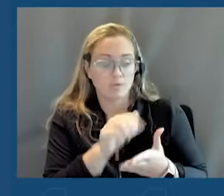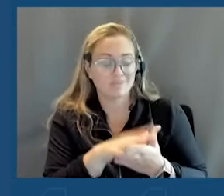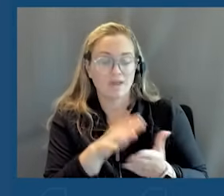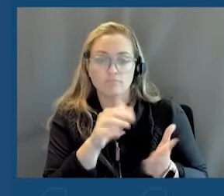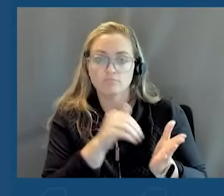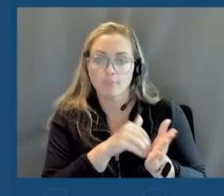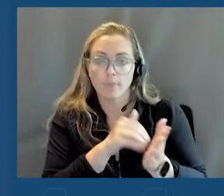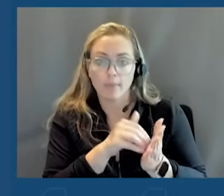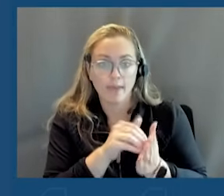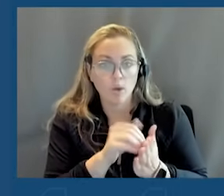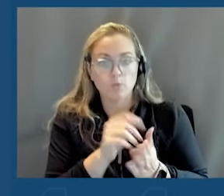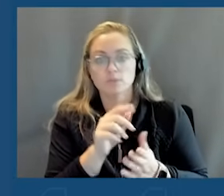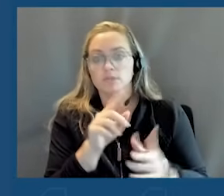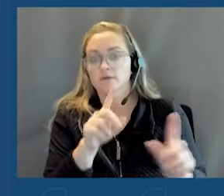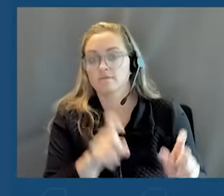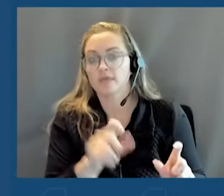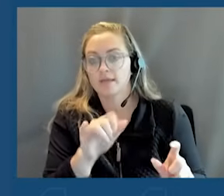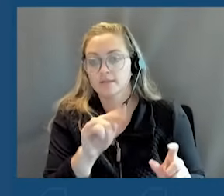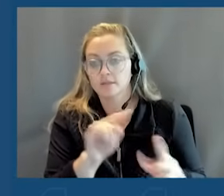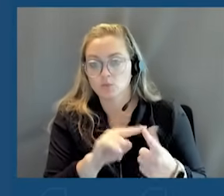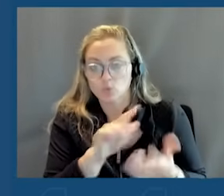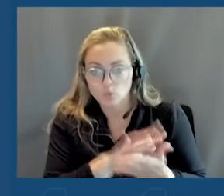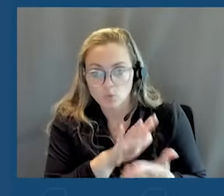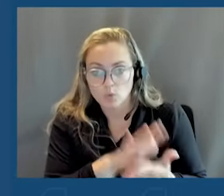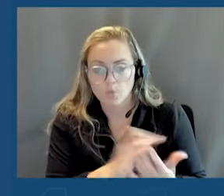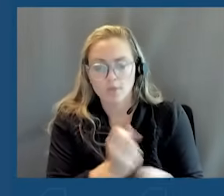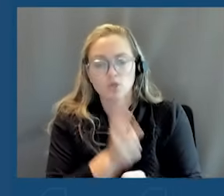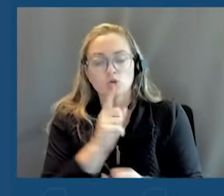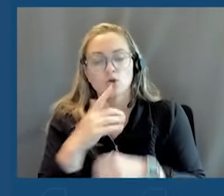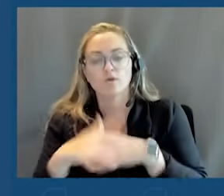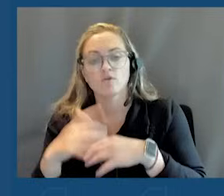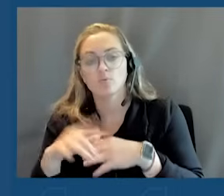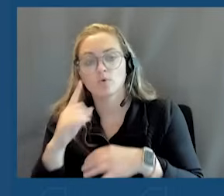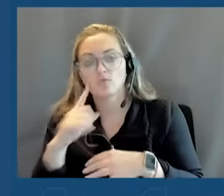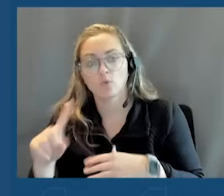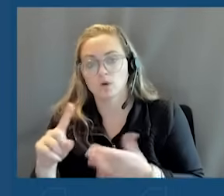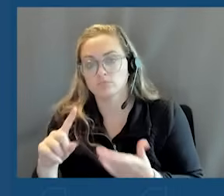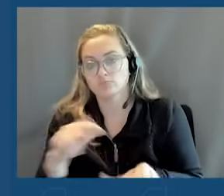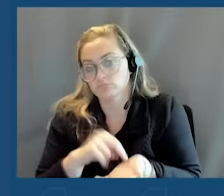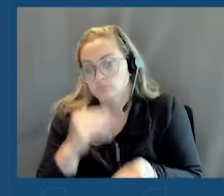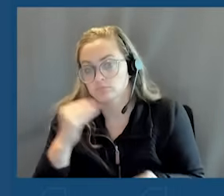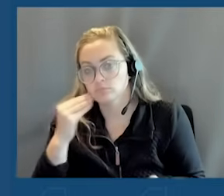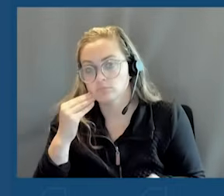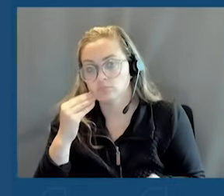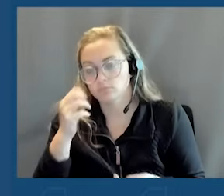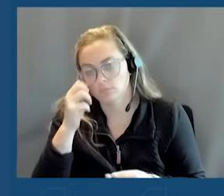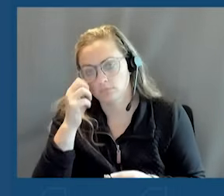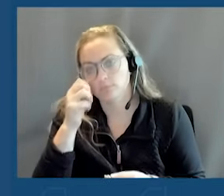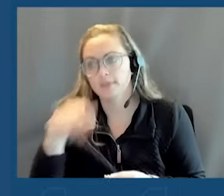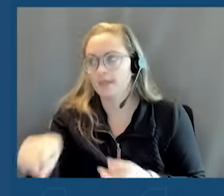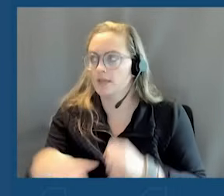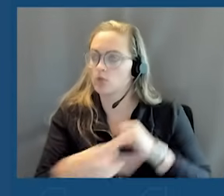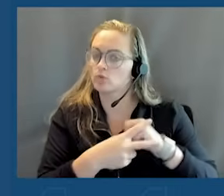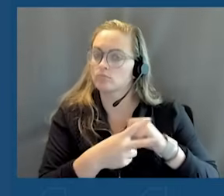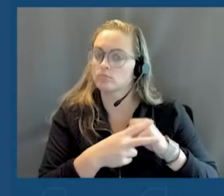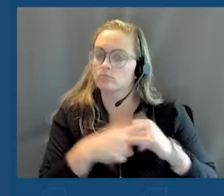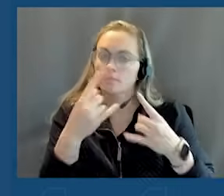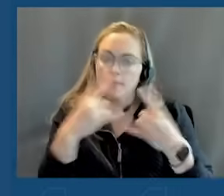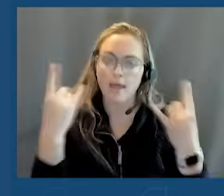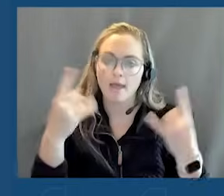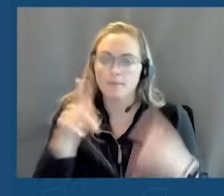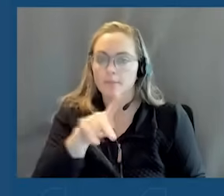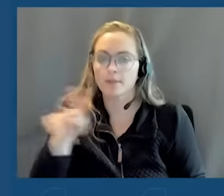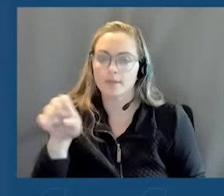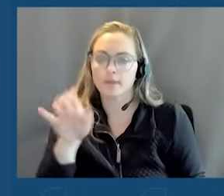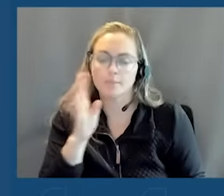of test kits to schools. We're also making them available to nursing homes, but they need to stockpile masks, PPE,